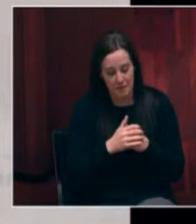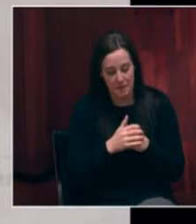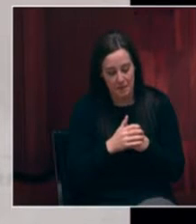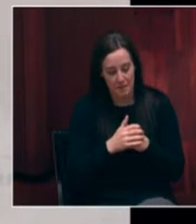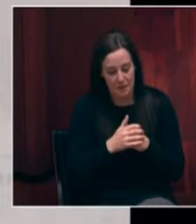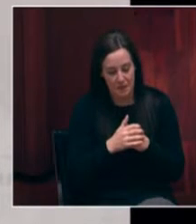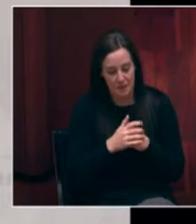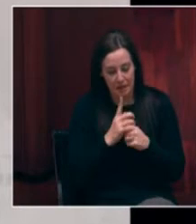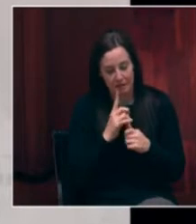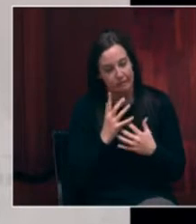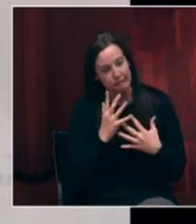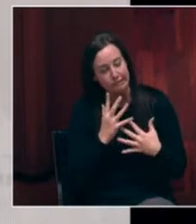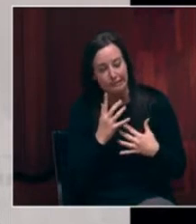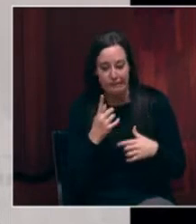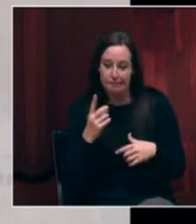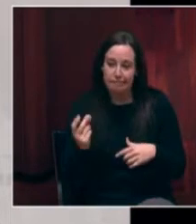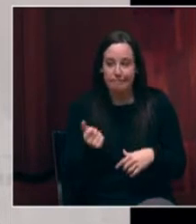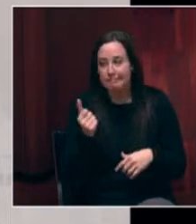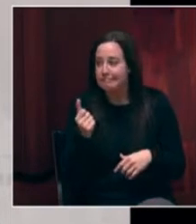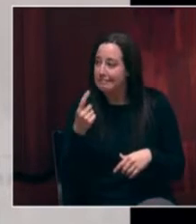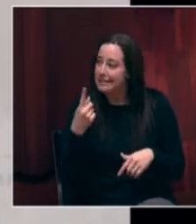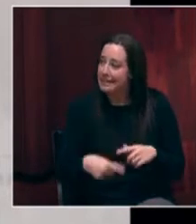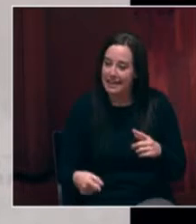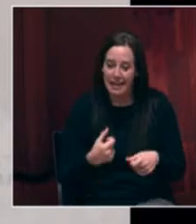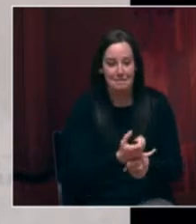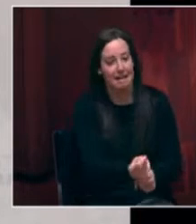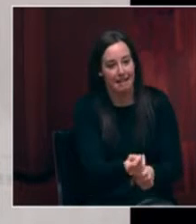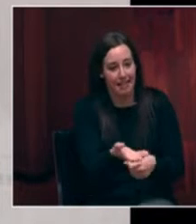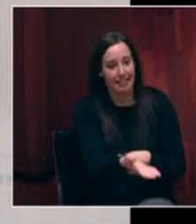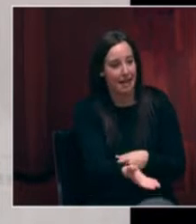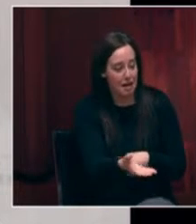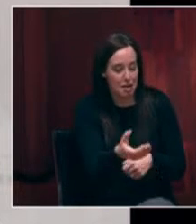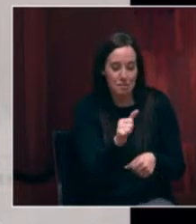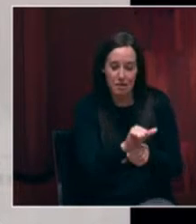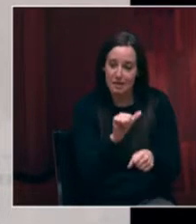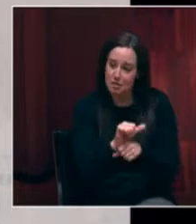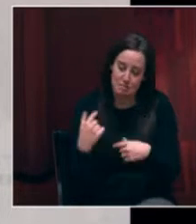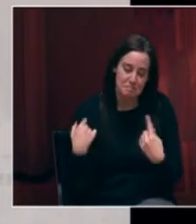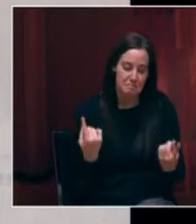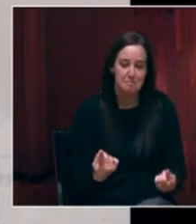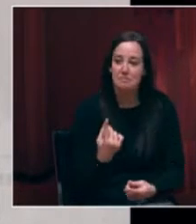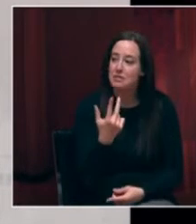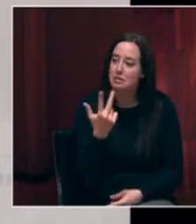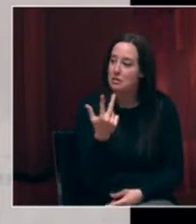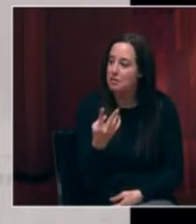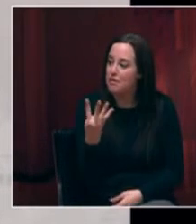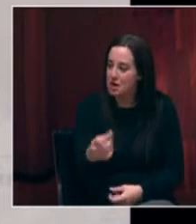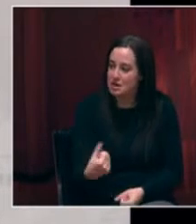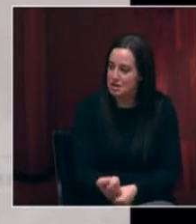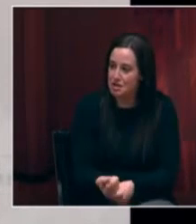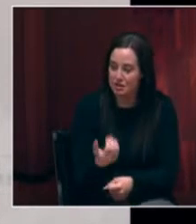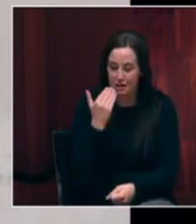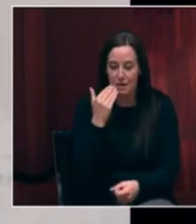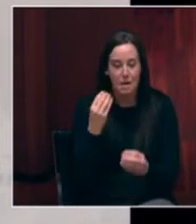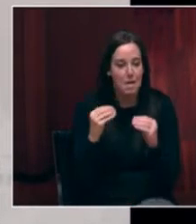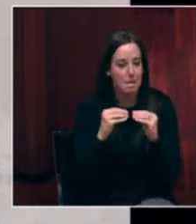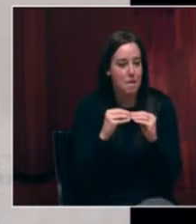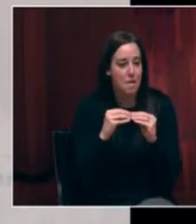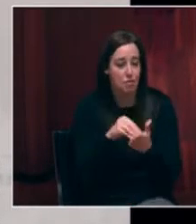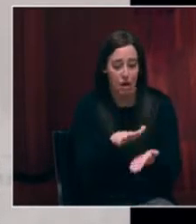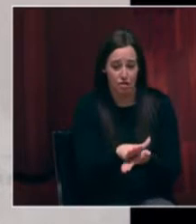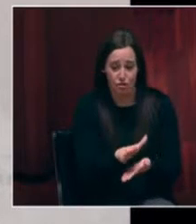I'm saddened I can't be there with you. As we've worked together over the last 3 or 4 years, I get to know more and more records officers. We